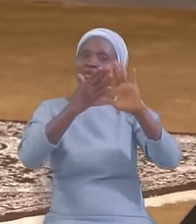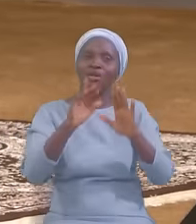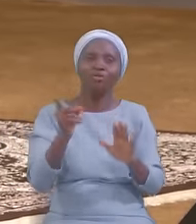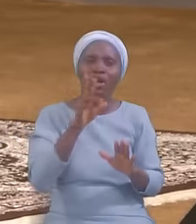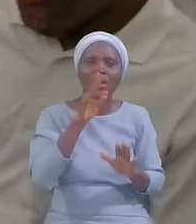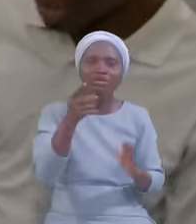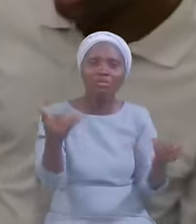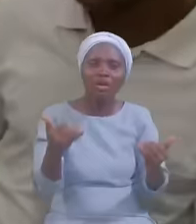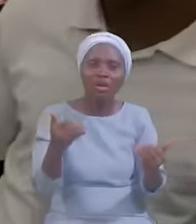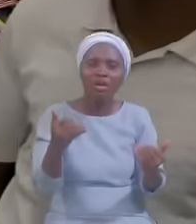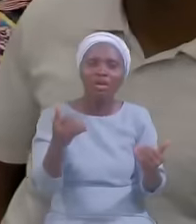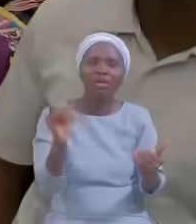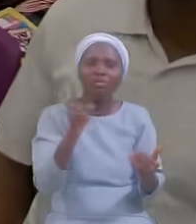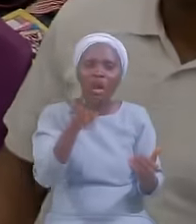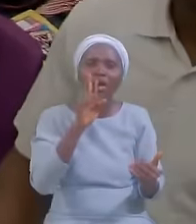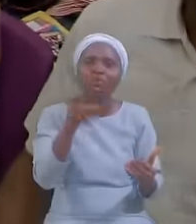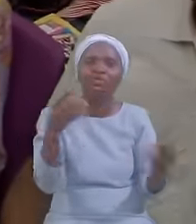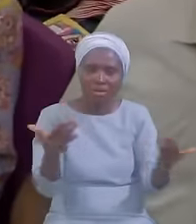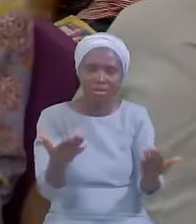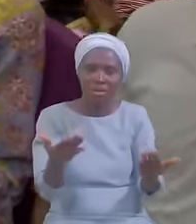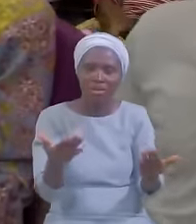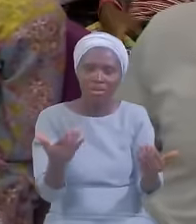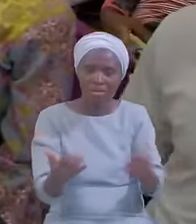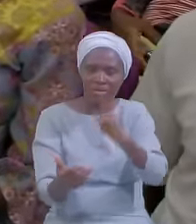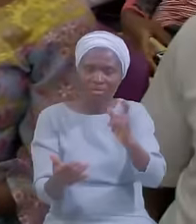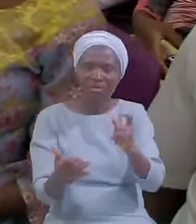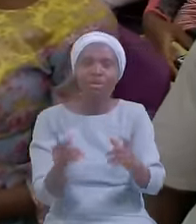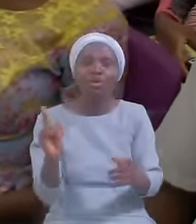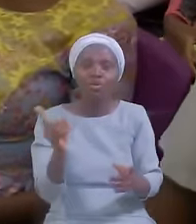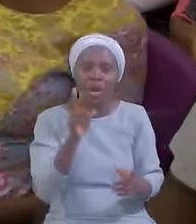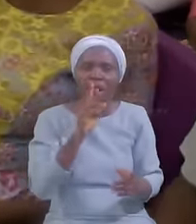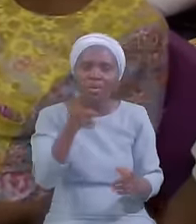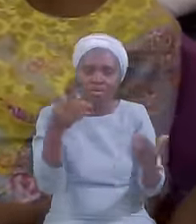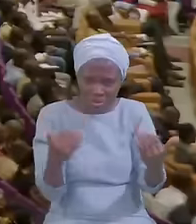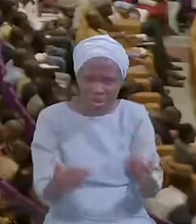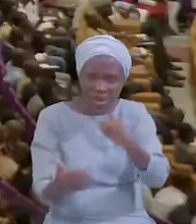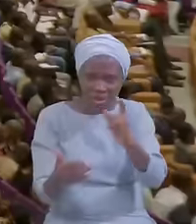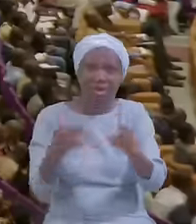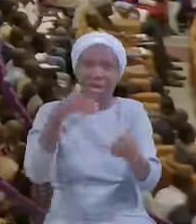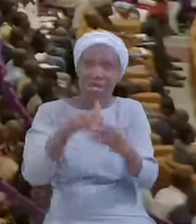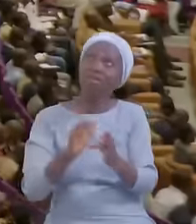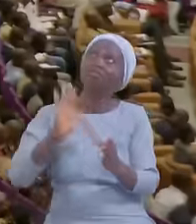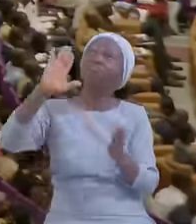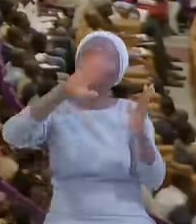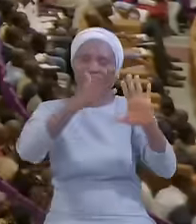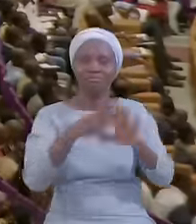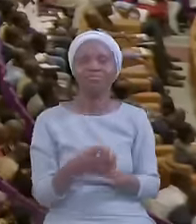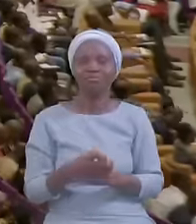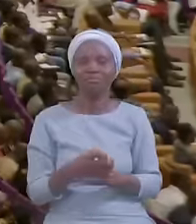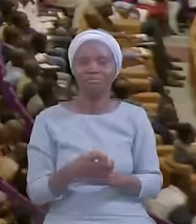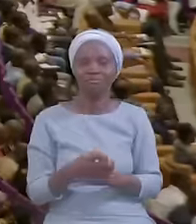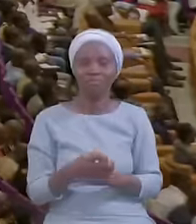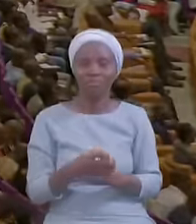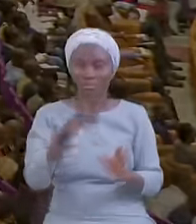tonight? In thy presence, I say, where are you tonight? You know, some people come